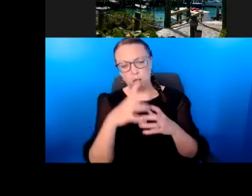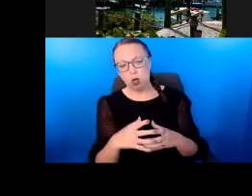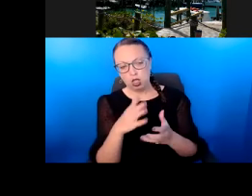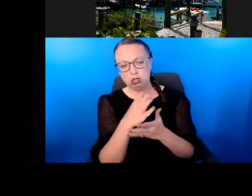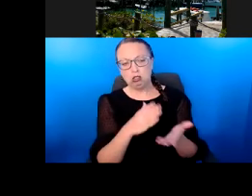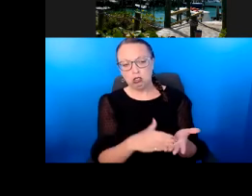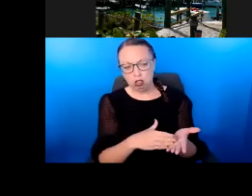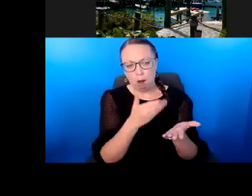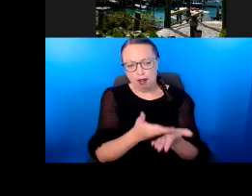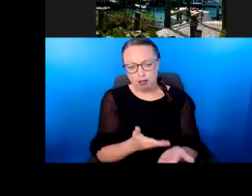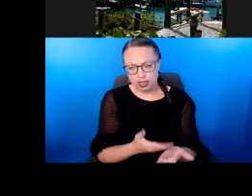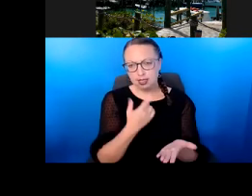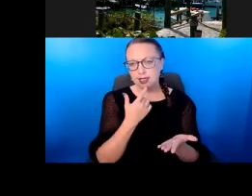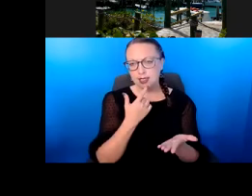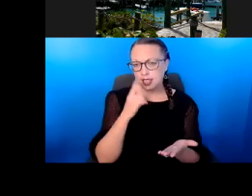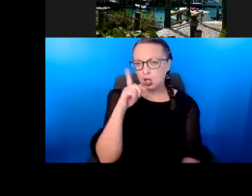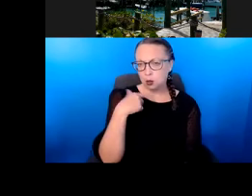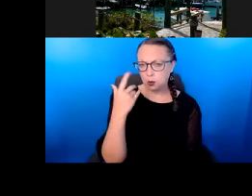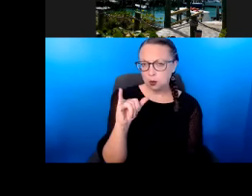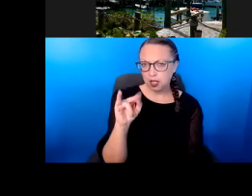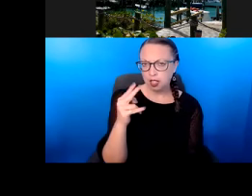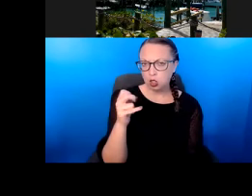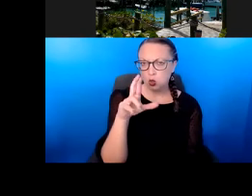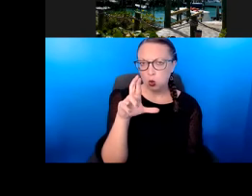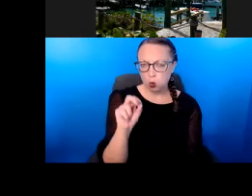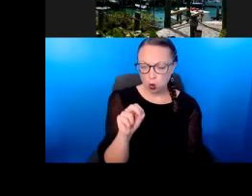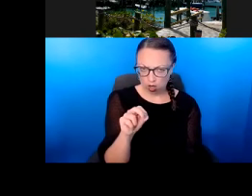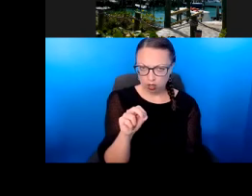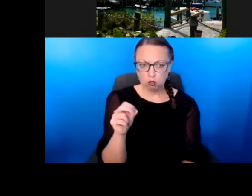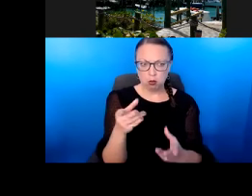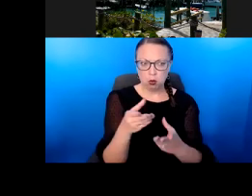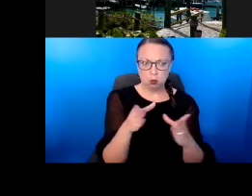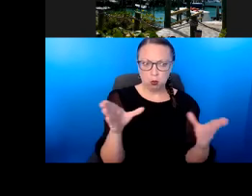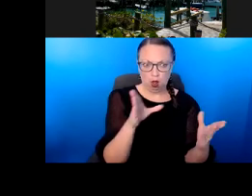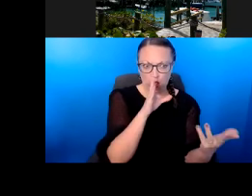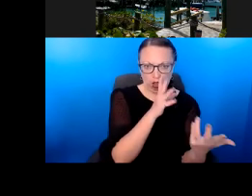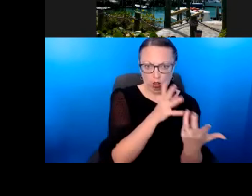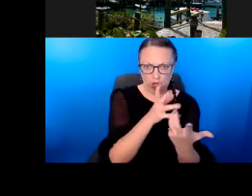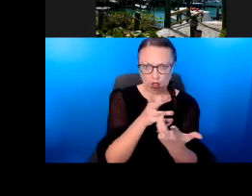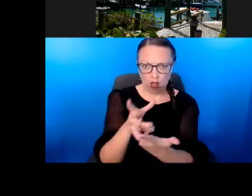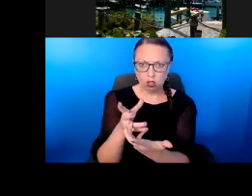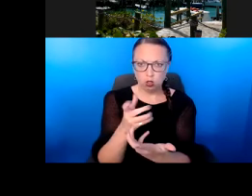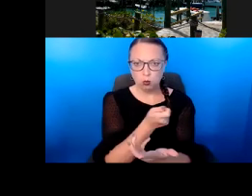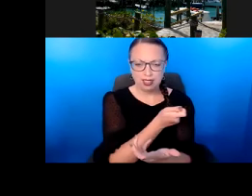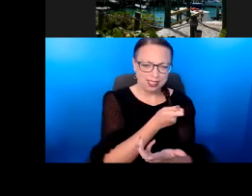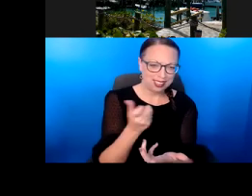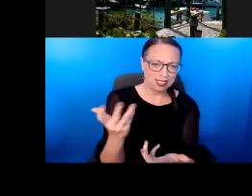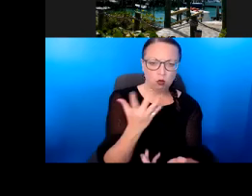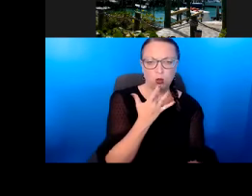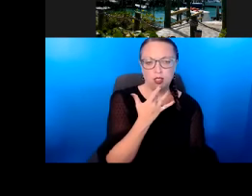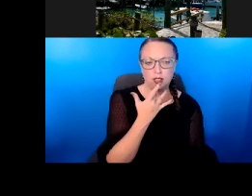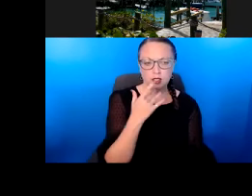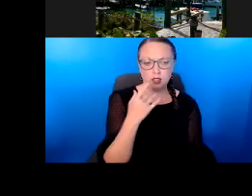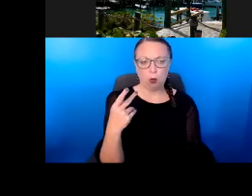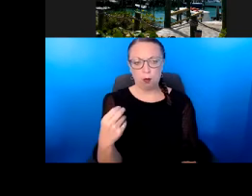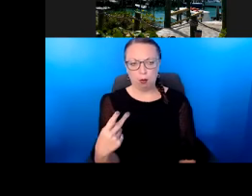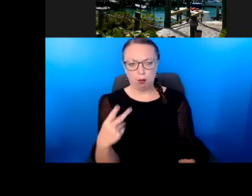looked like the neurons are broadly tuned to multiple tastes. So the population will tell the organism what the taste